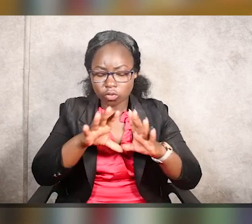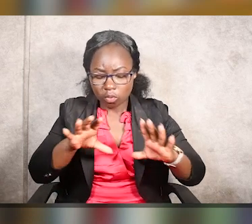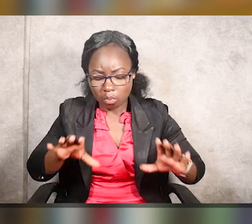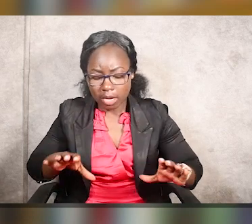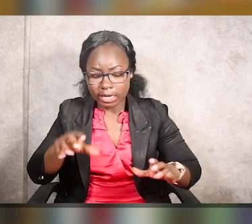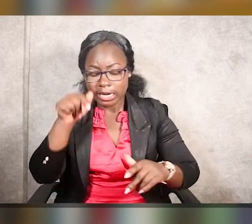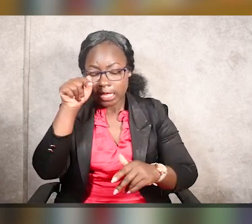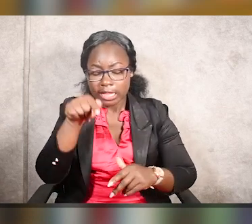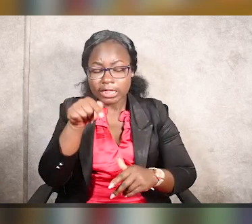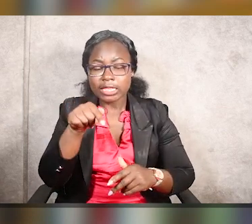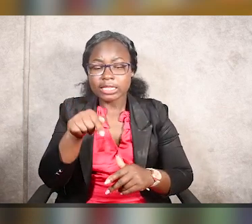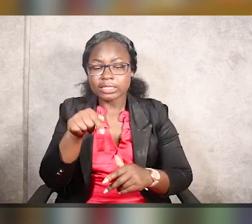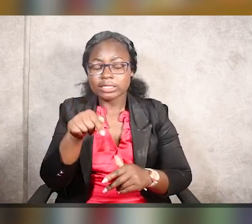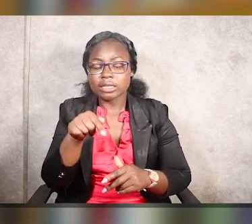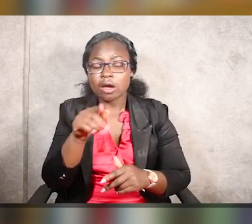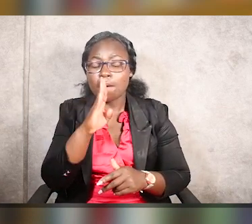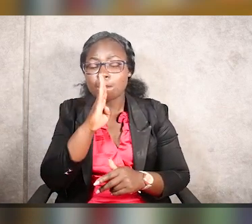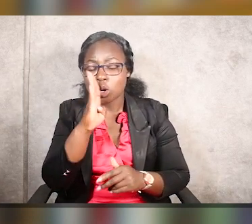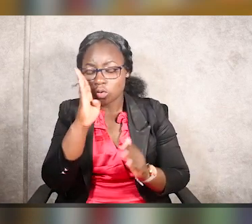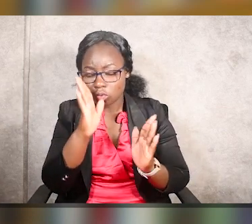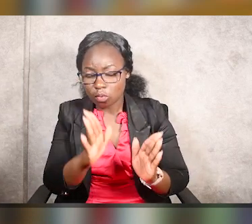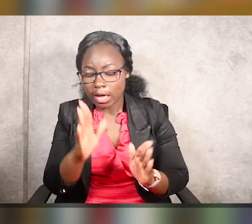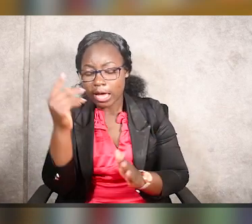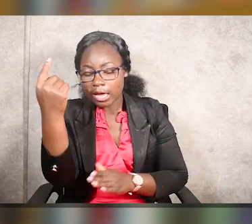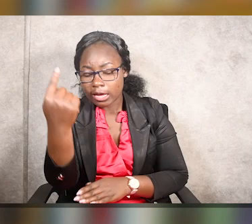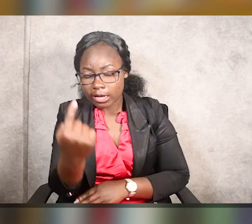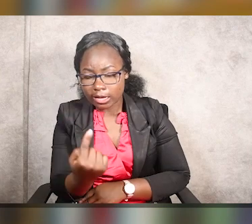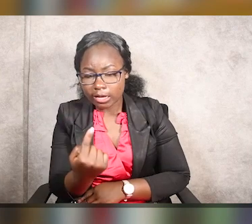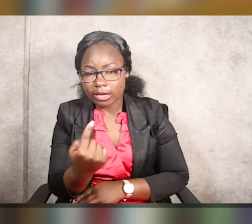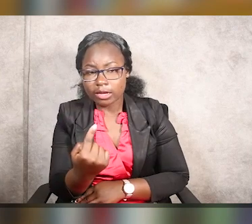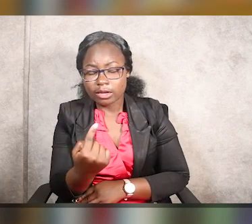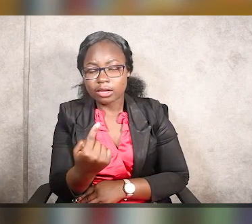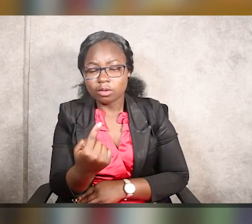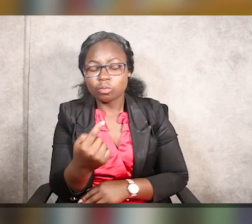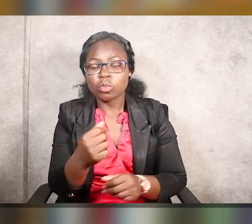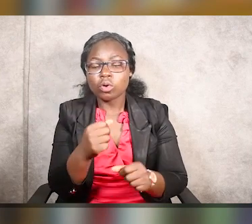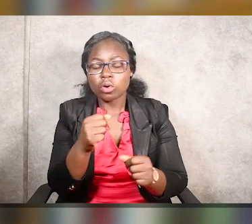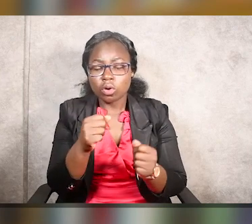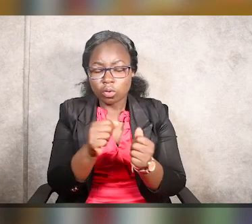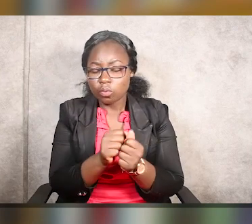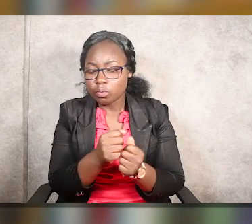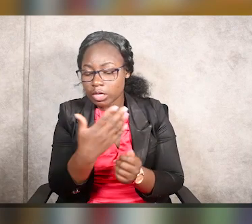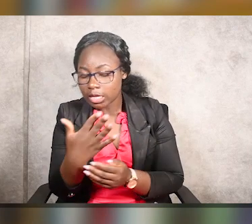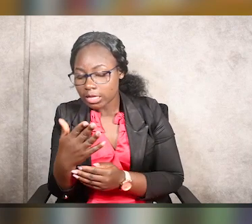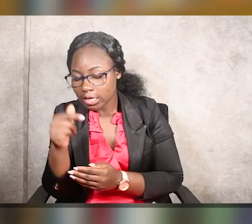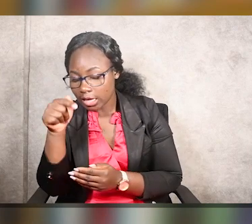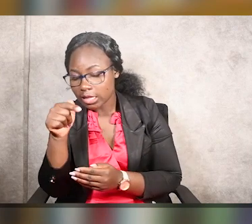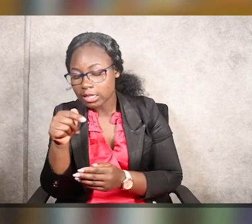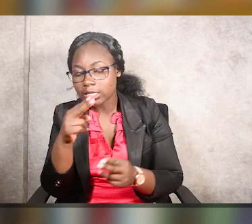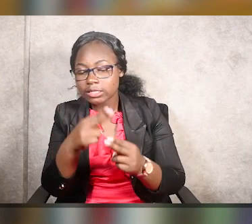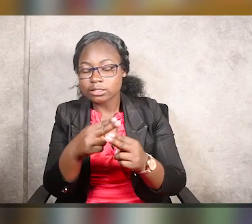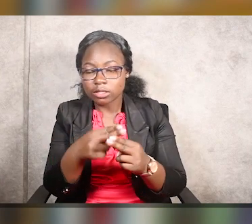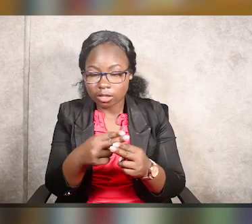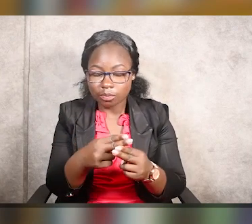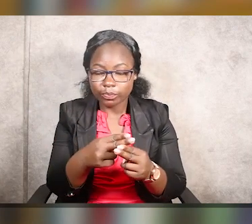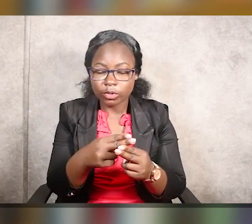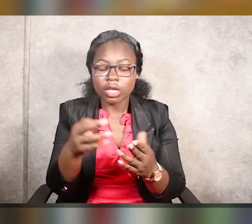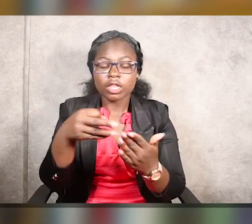this borrower will come in with an instrument, and this is what you're calling the